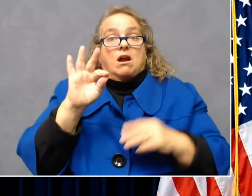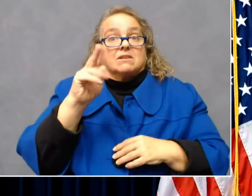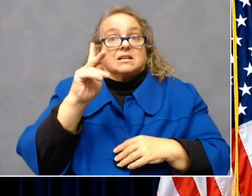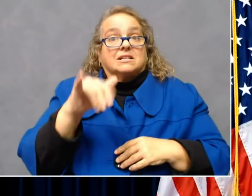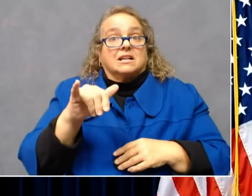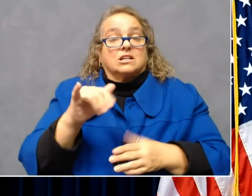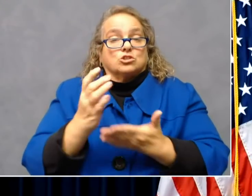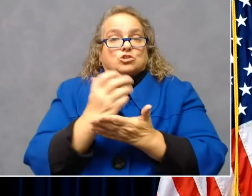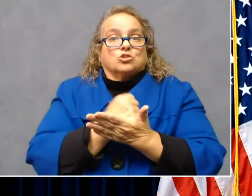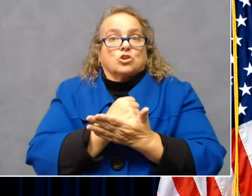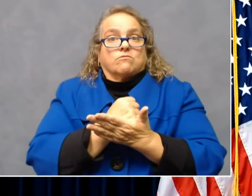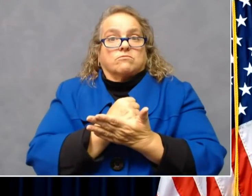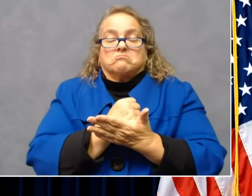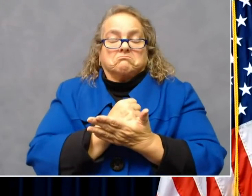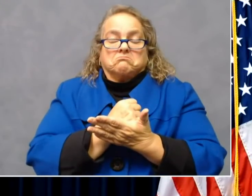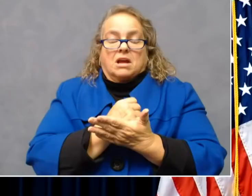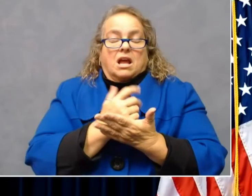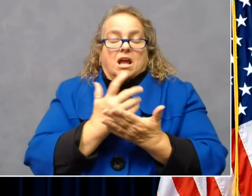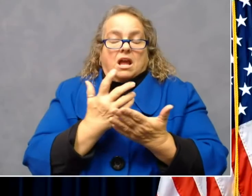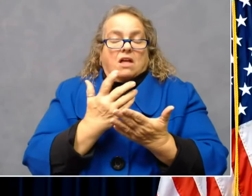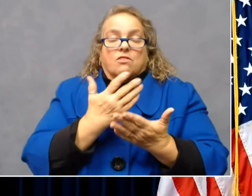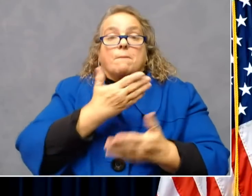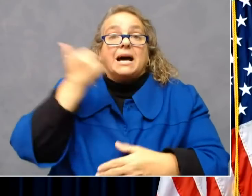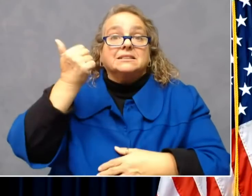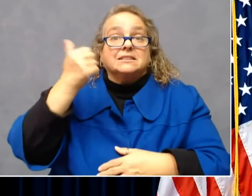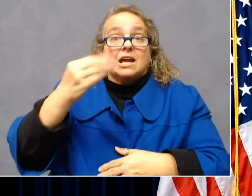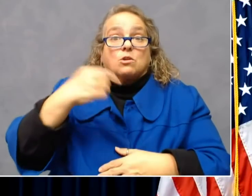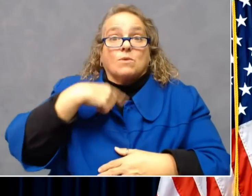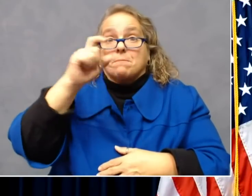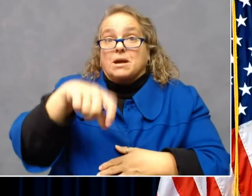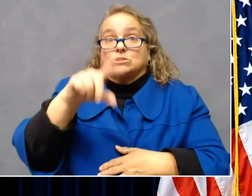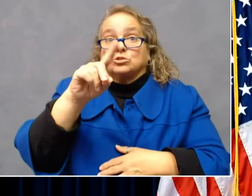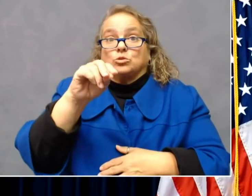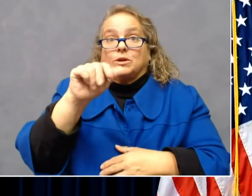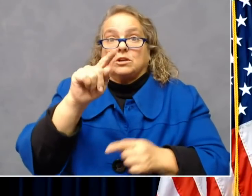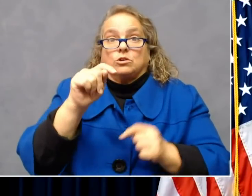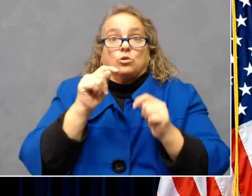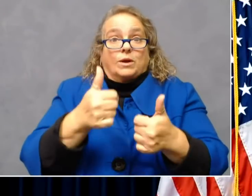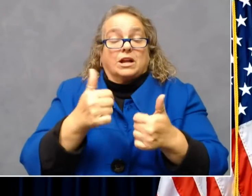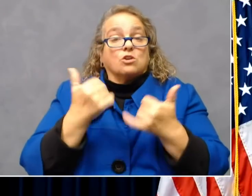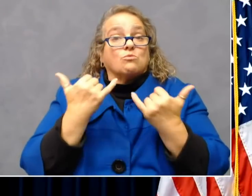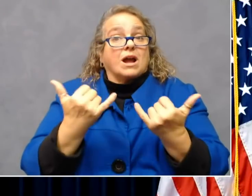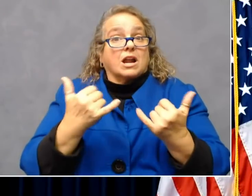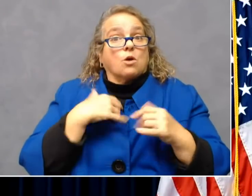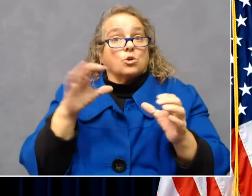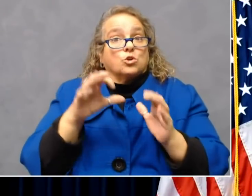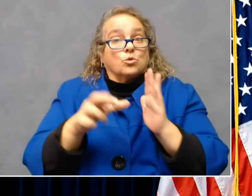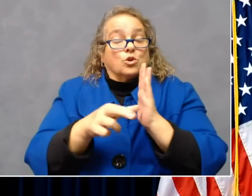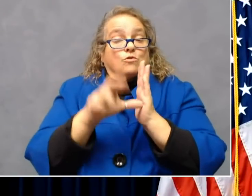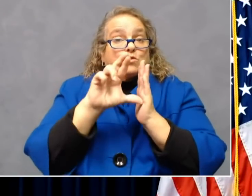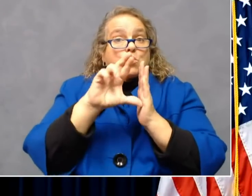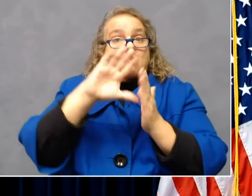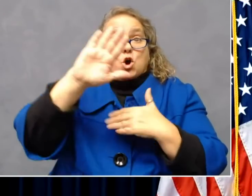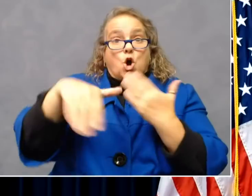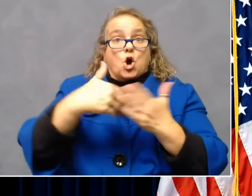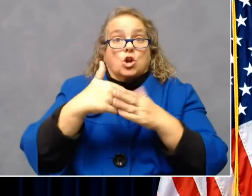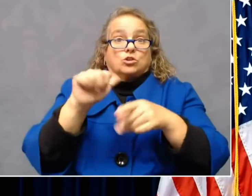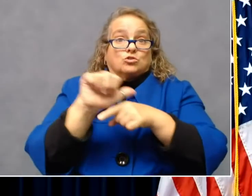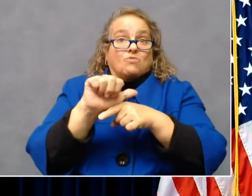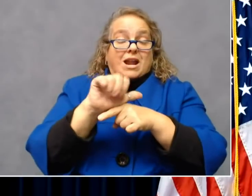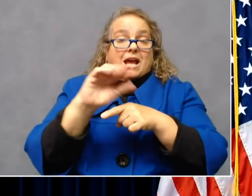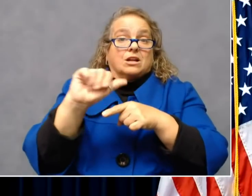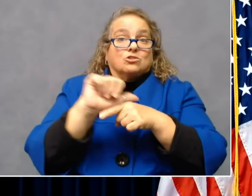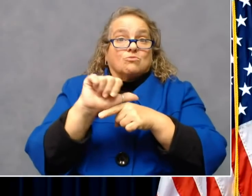it quickly. So right now, we are conducting a review of training and training materials and the